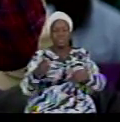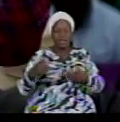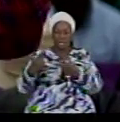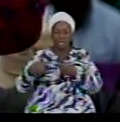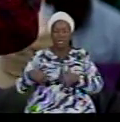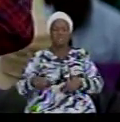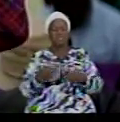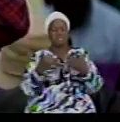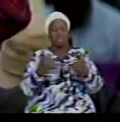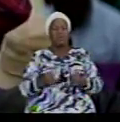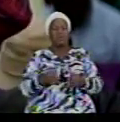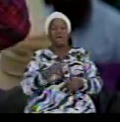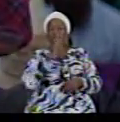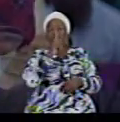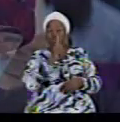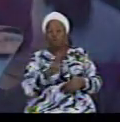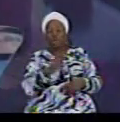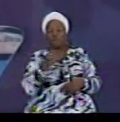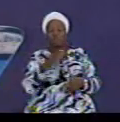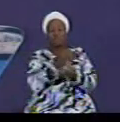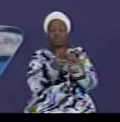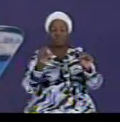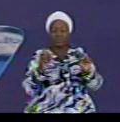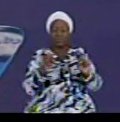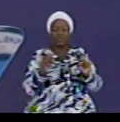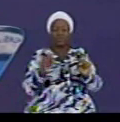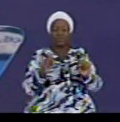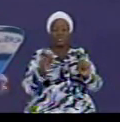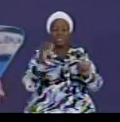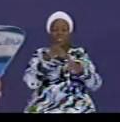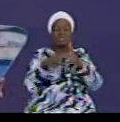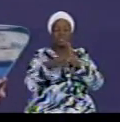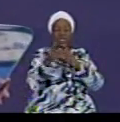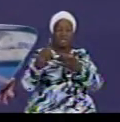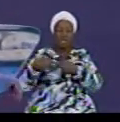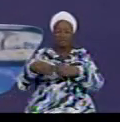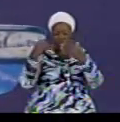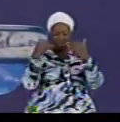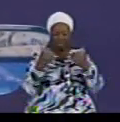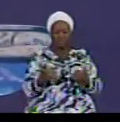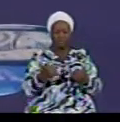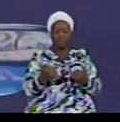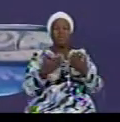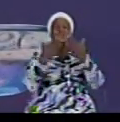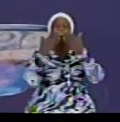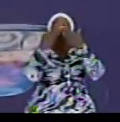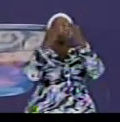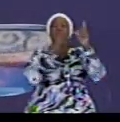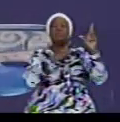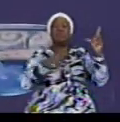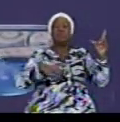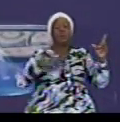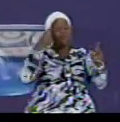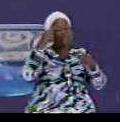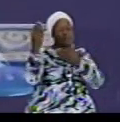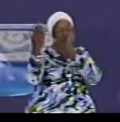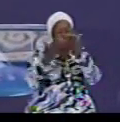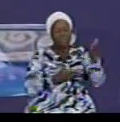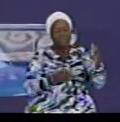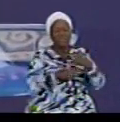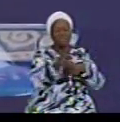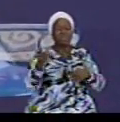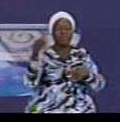now, assurance of salvation in their hearts right now. Thank you, Lord, for bringing